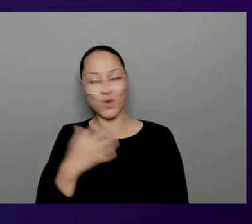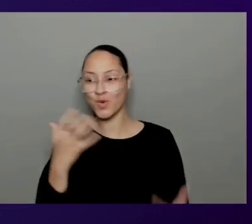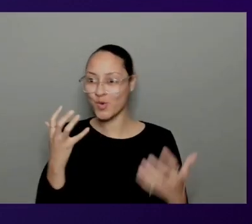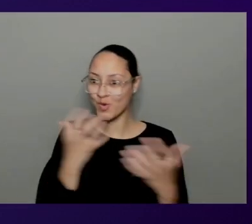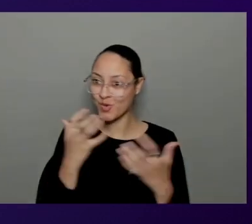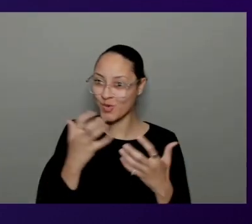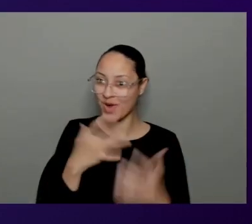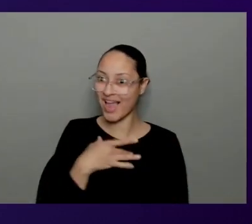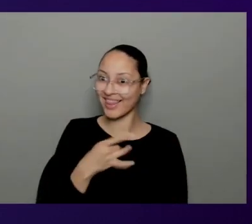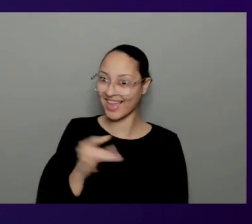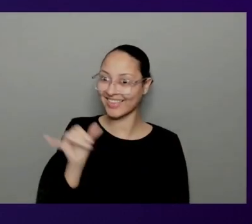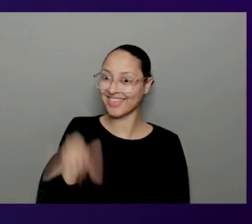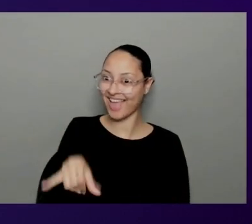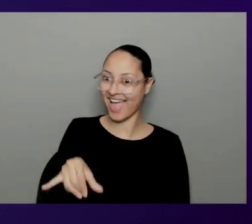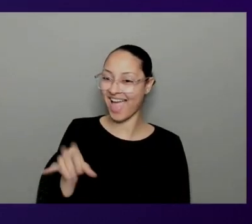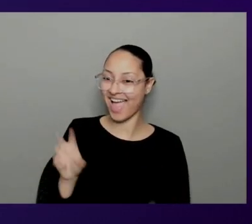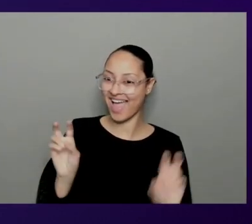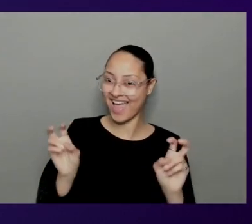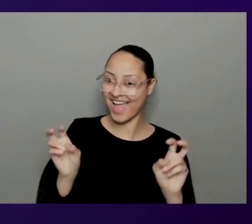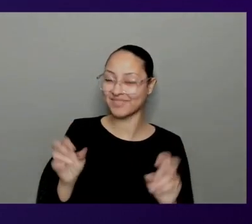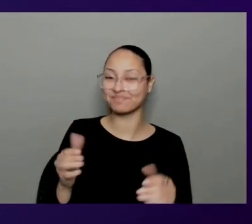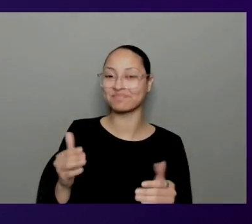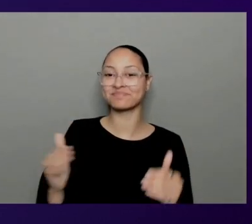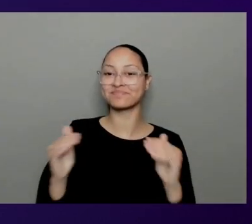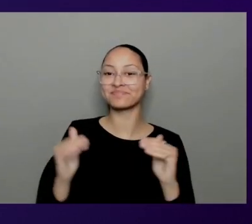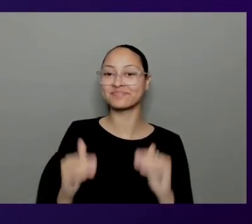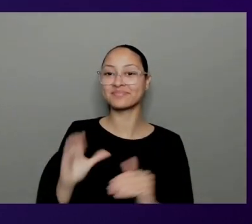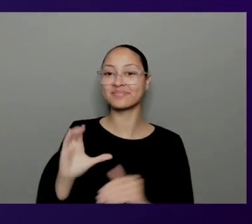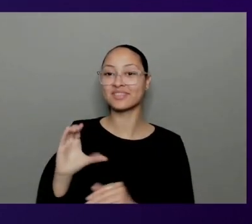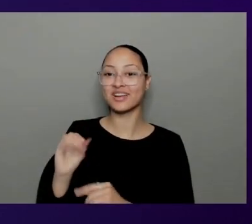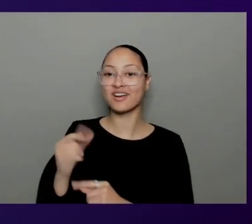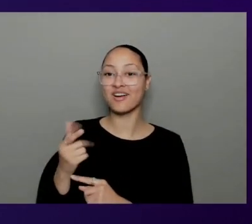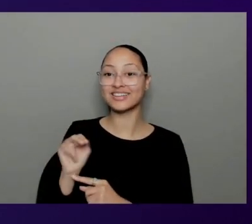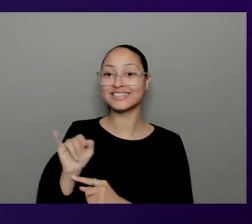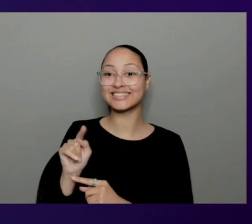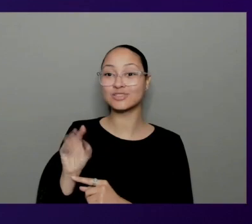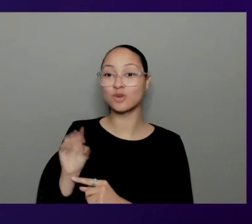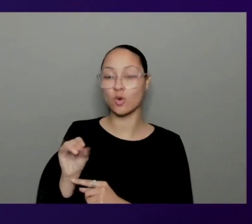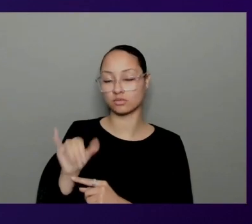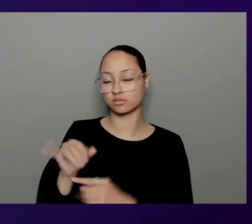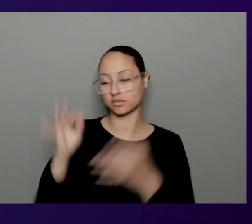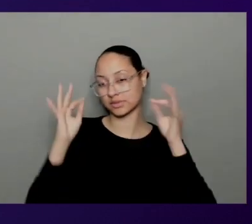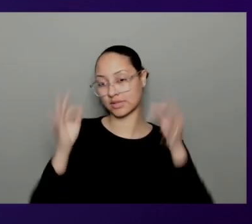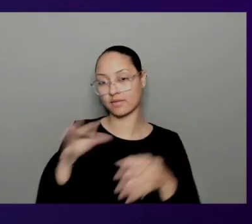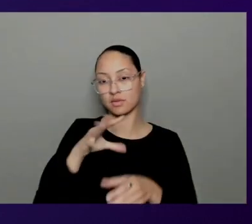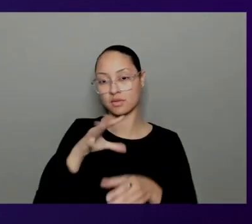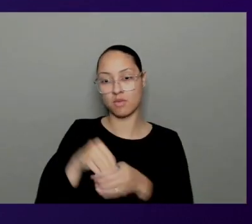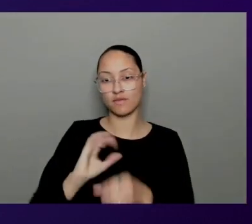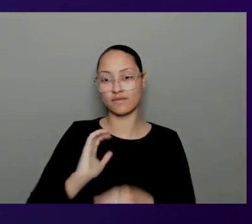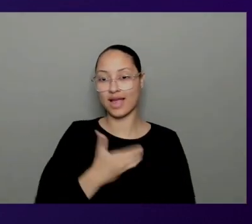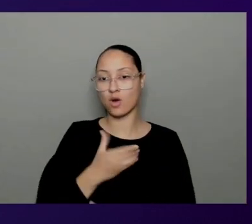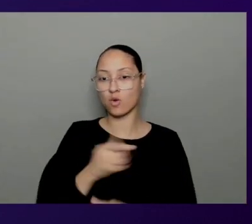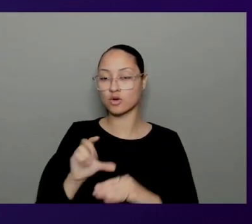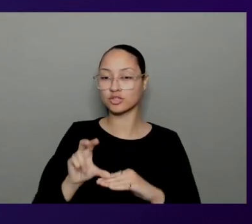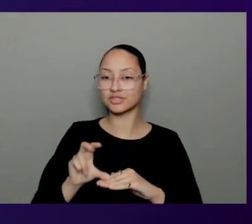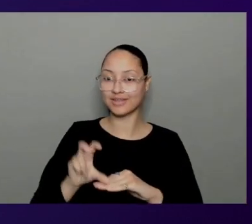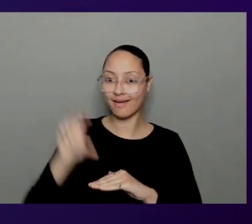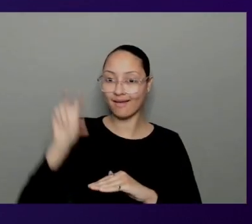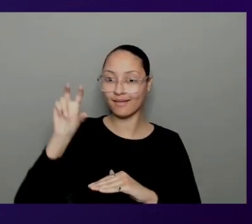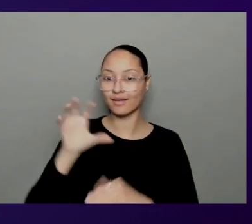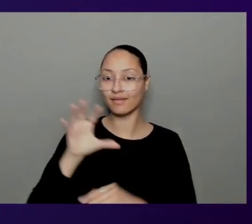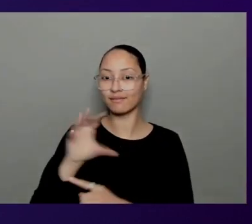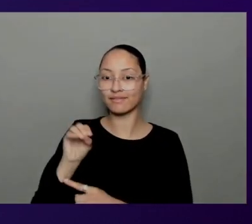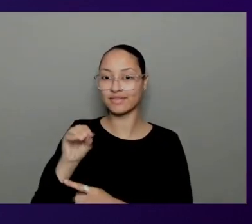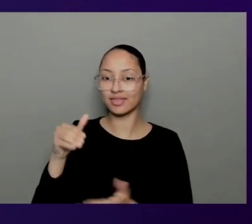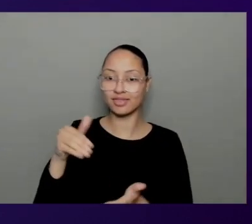Next up, we have Cognito. As you saw in that slide, this is definitely going to be part of our stack. 50,000 monthly active users each